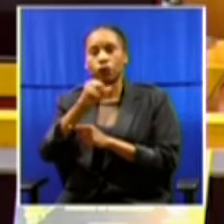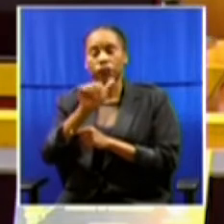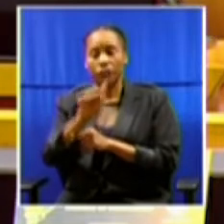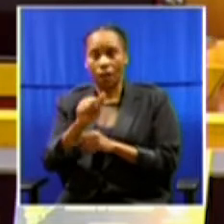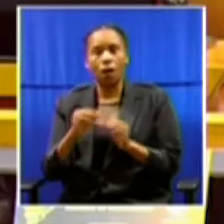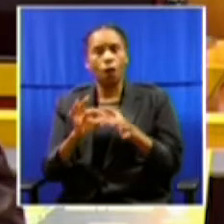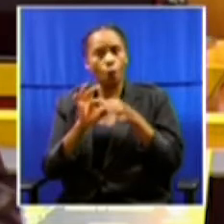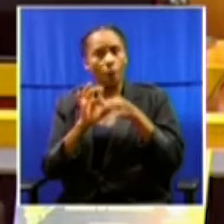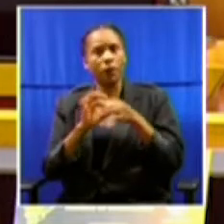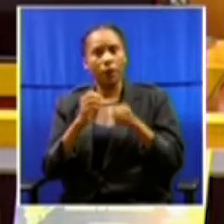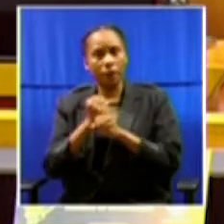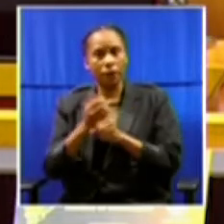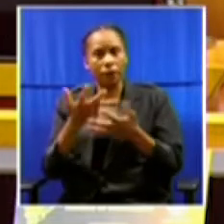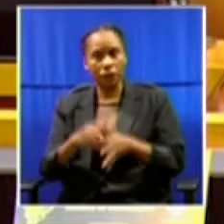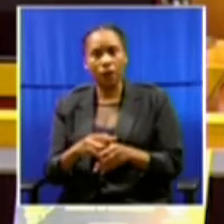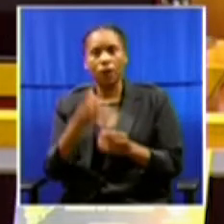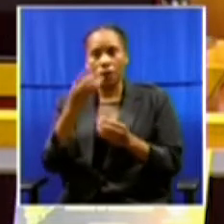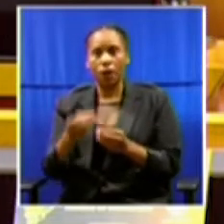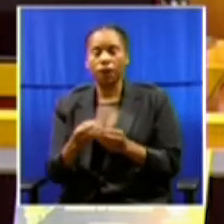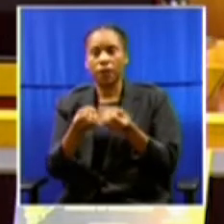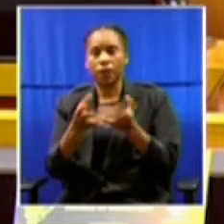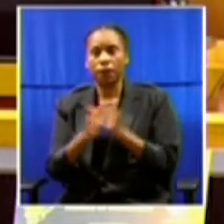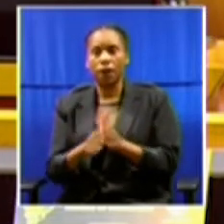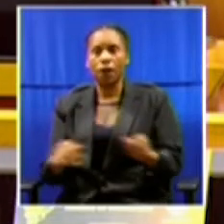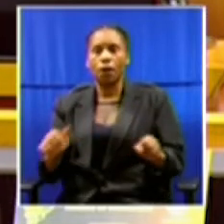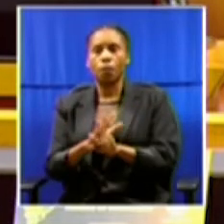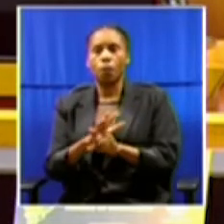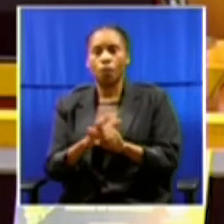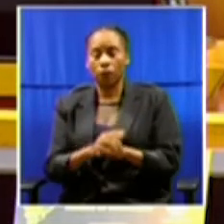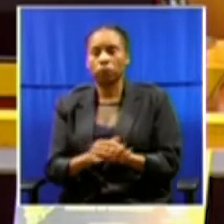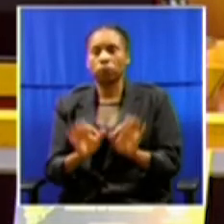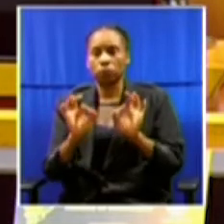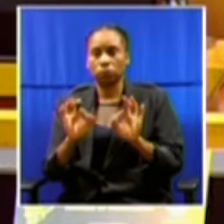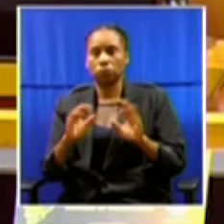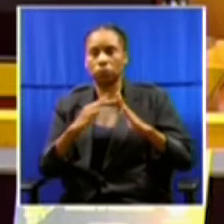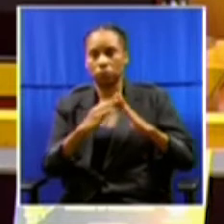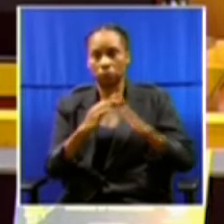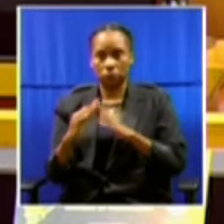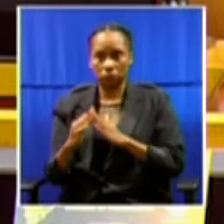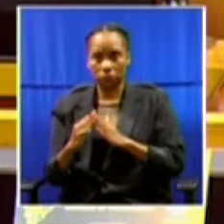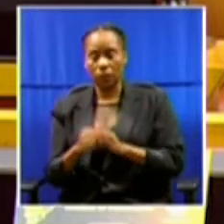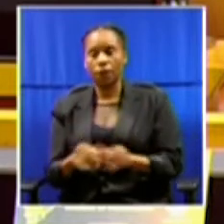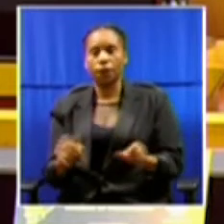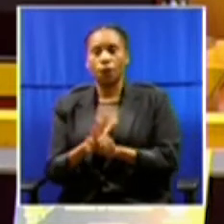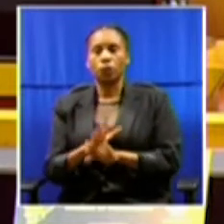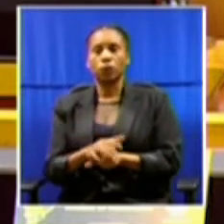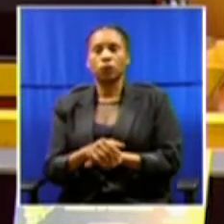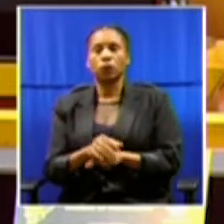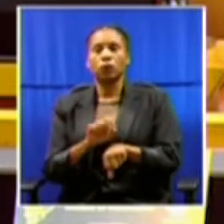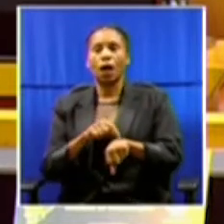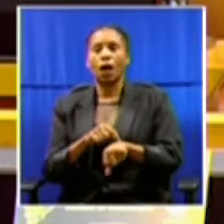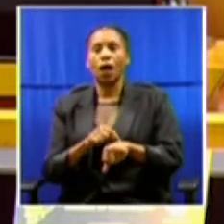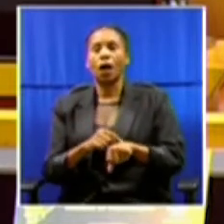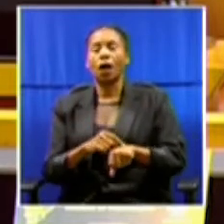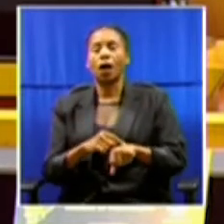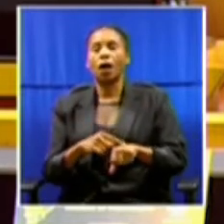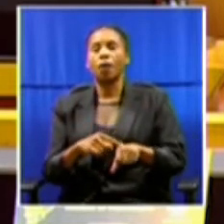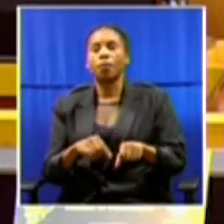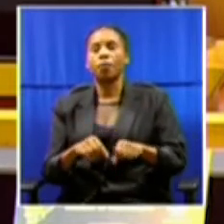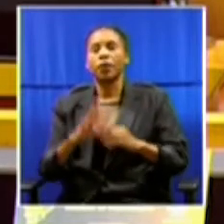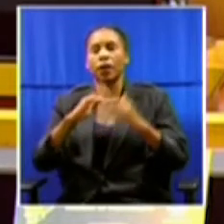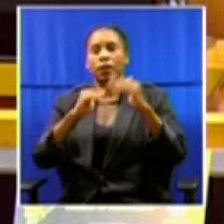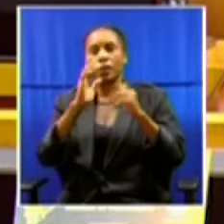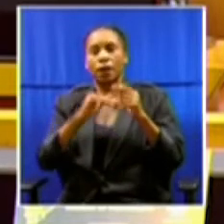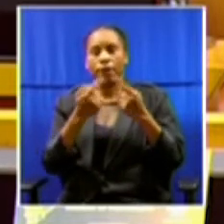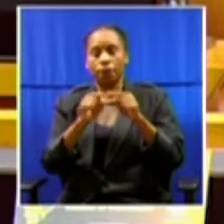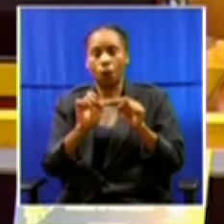Africa to host permanently, to provide a permanent certainty through permanent infrastructure for this very